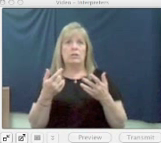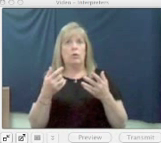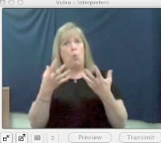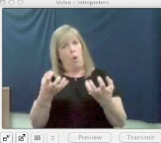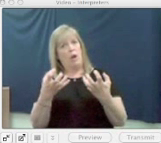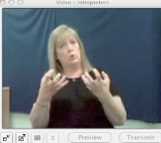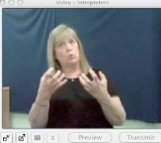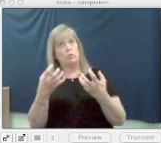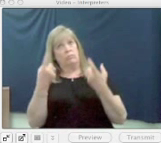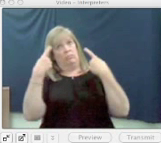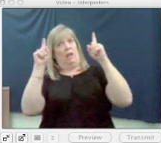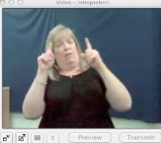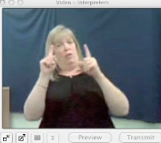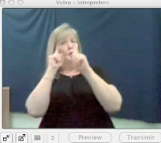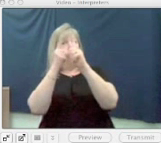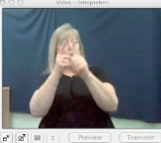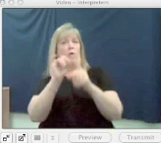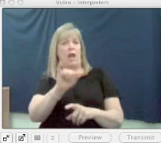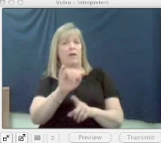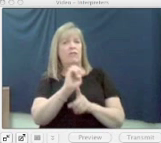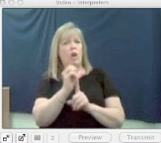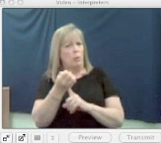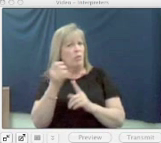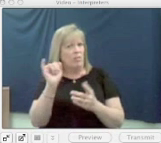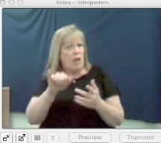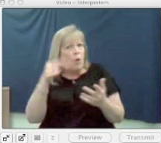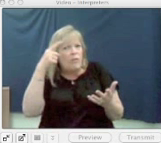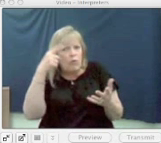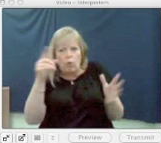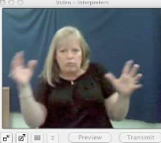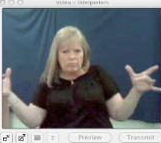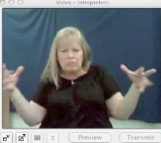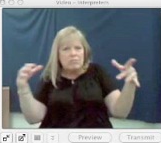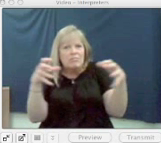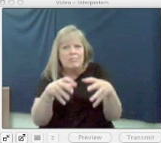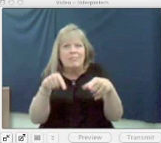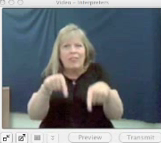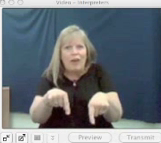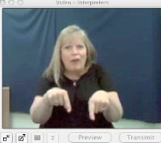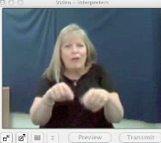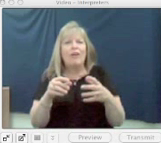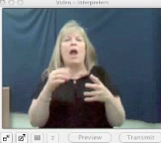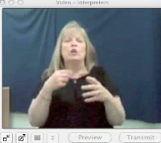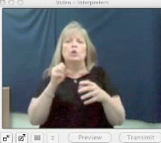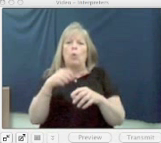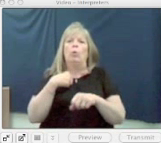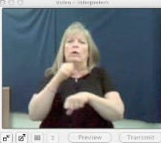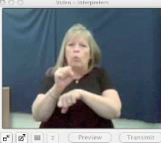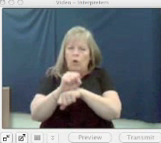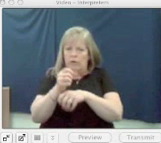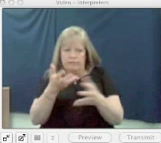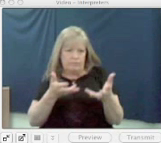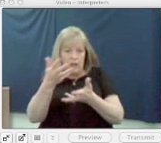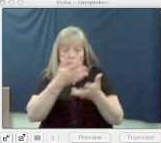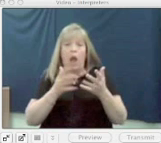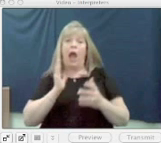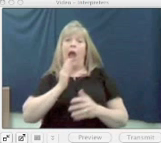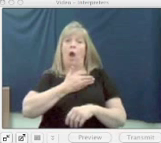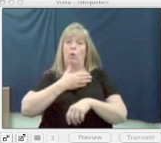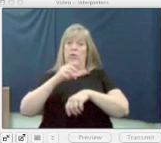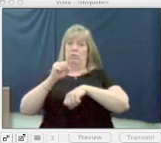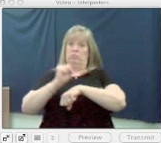environment. The reason why that place exists, and that we work within service of the goal of the environment and